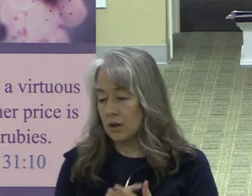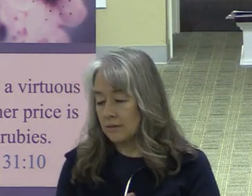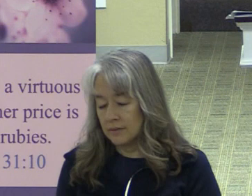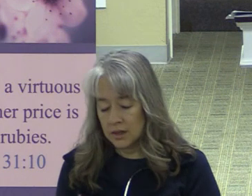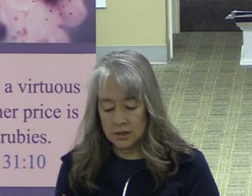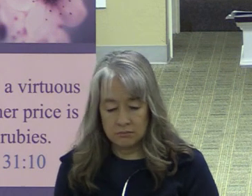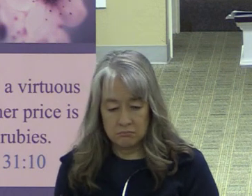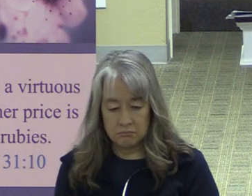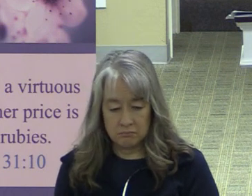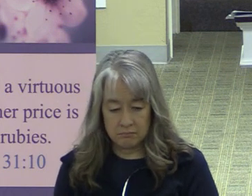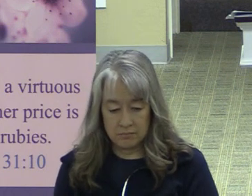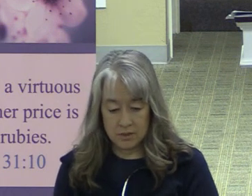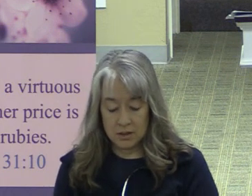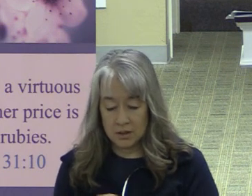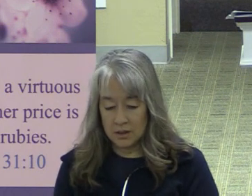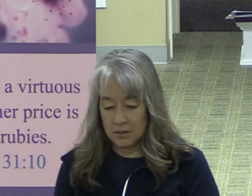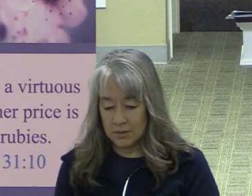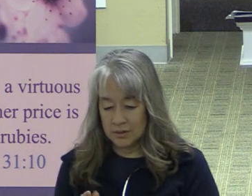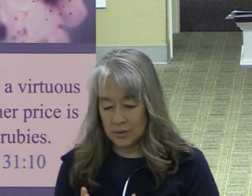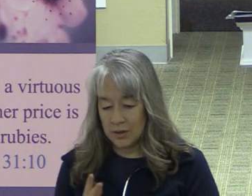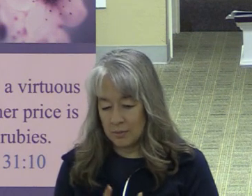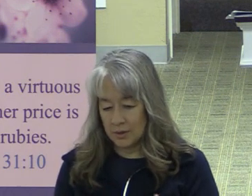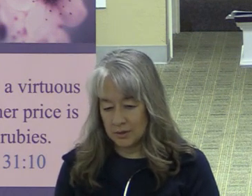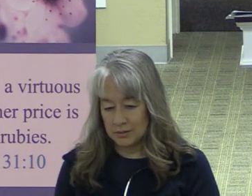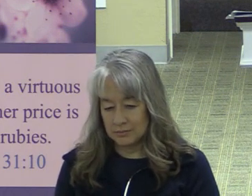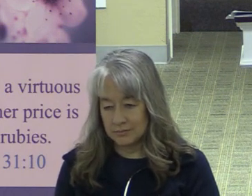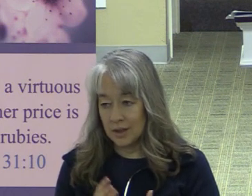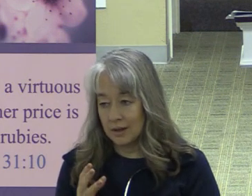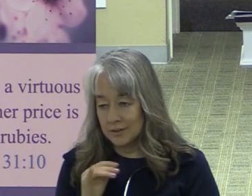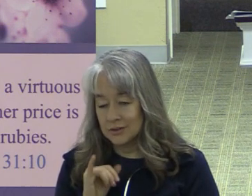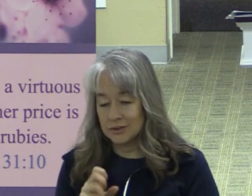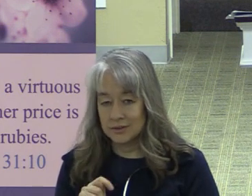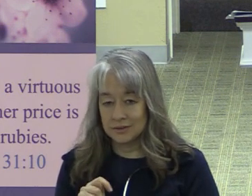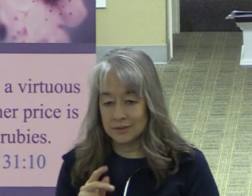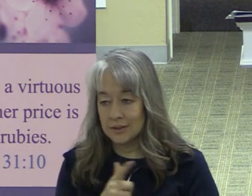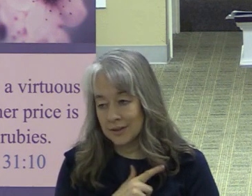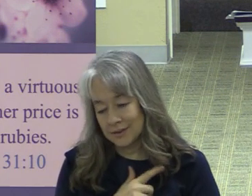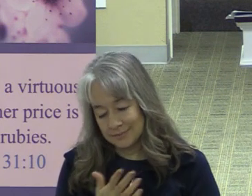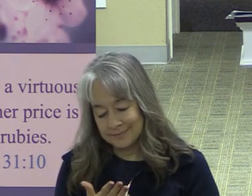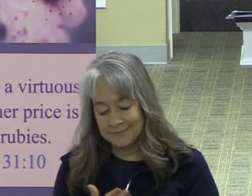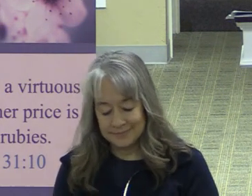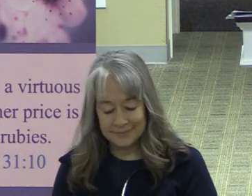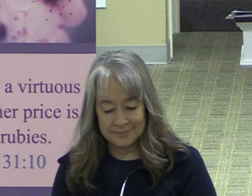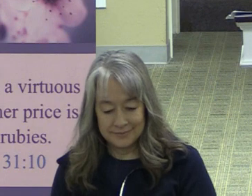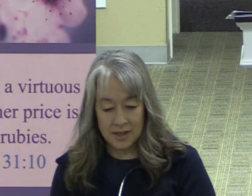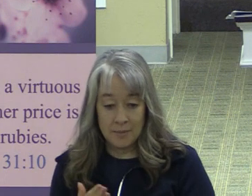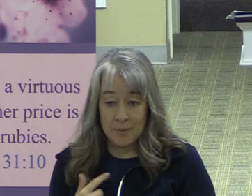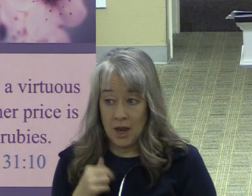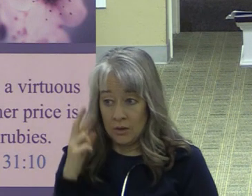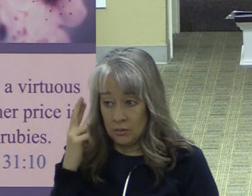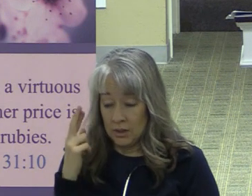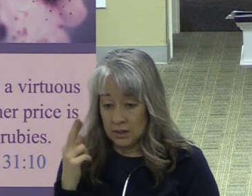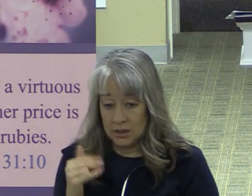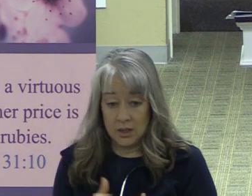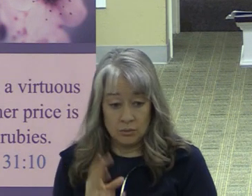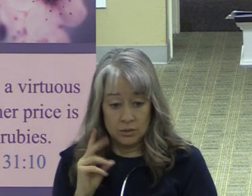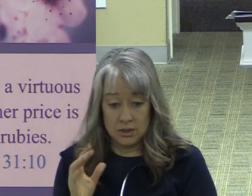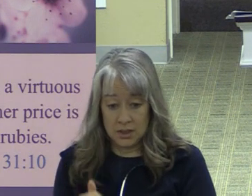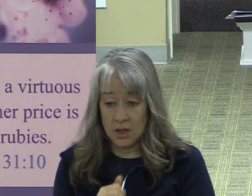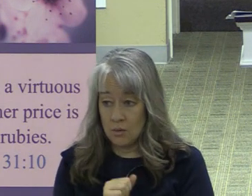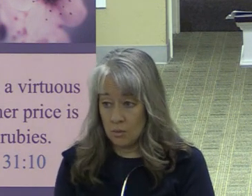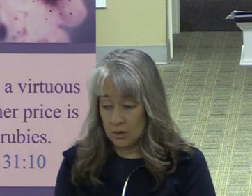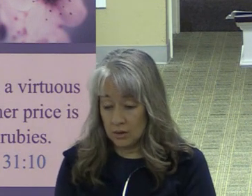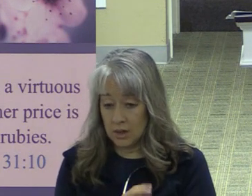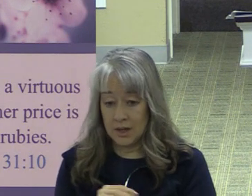fail. But there's probably a part, like a lot of it is probably laziness. You know, I mean, maybe I realized it was going to take